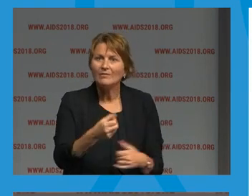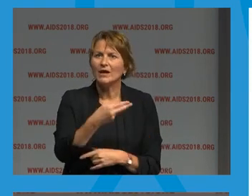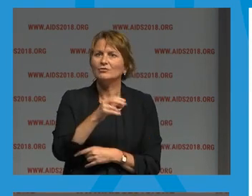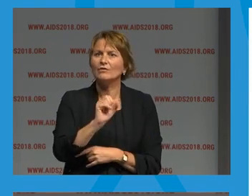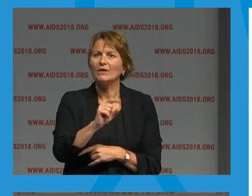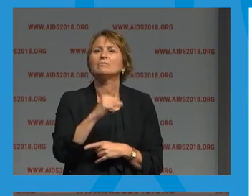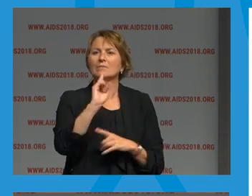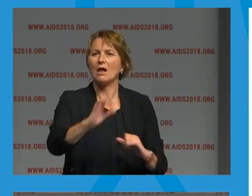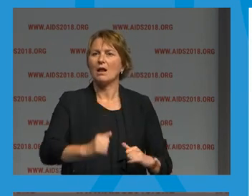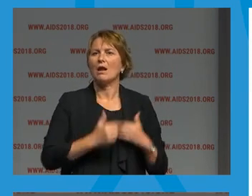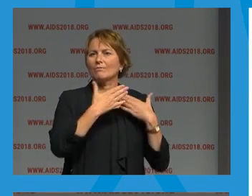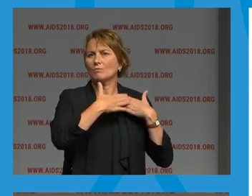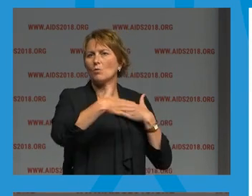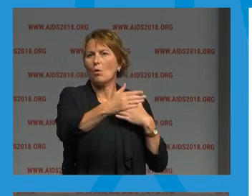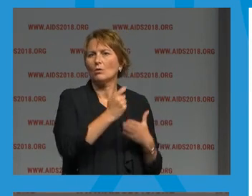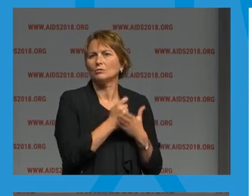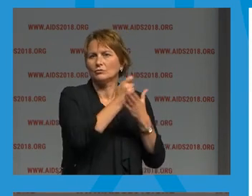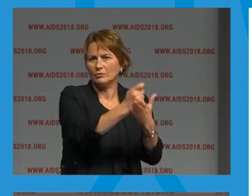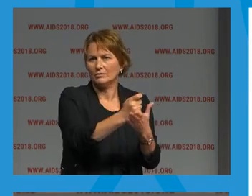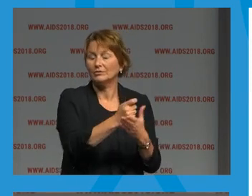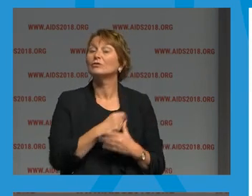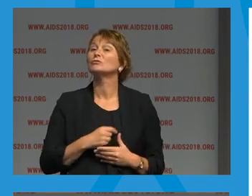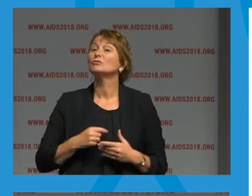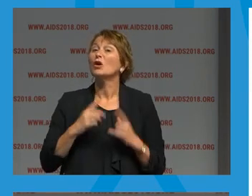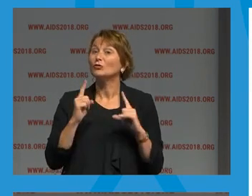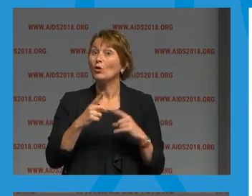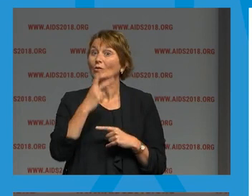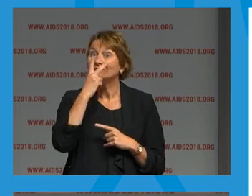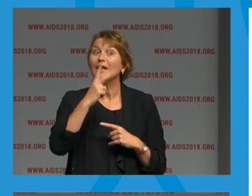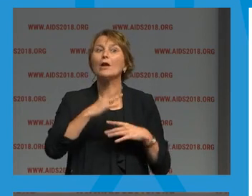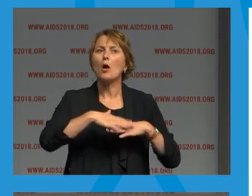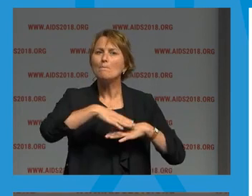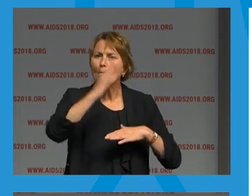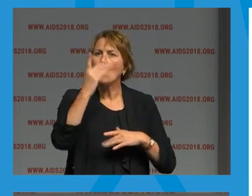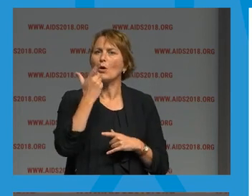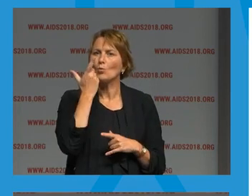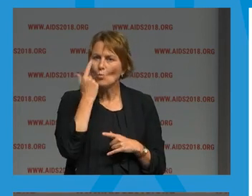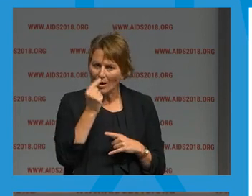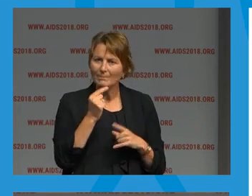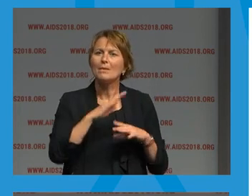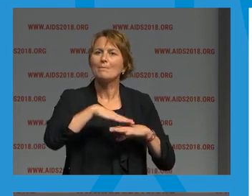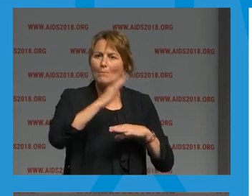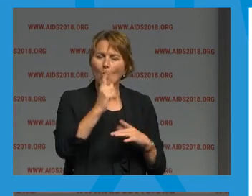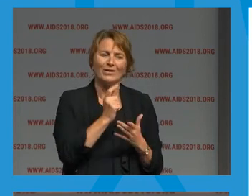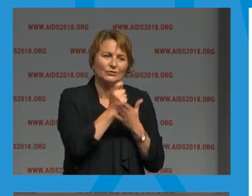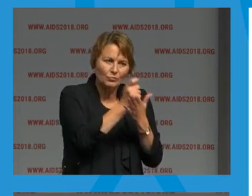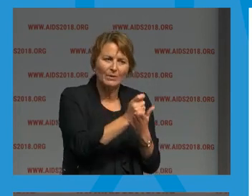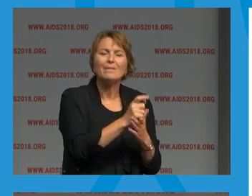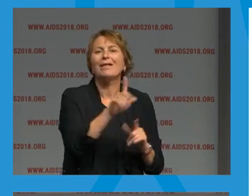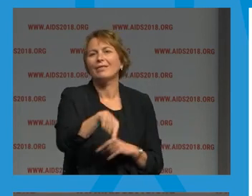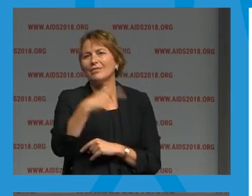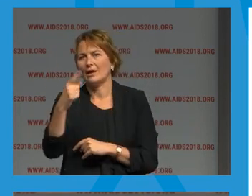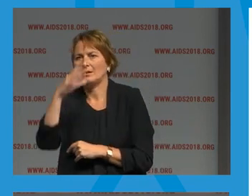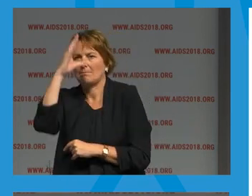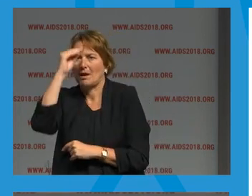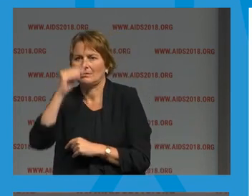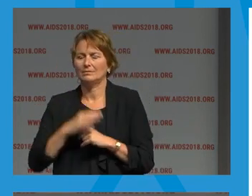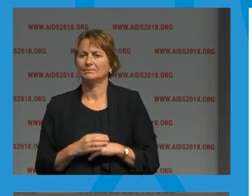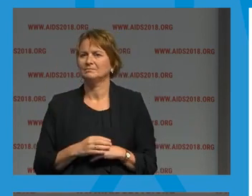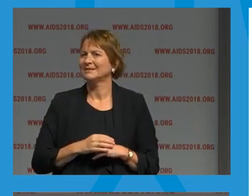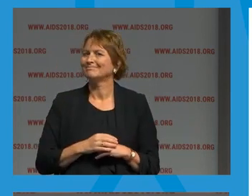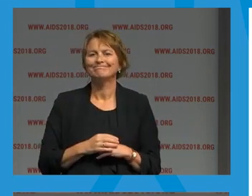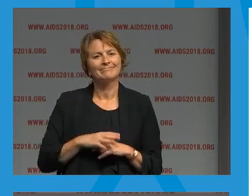of that, viral load suppressions among women are far superior to those among men. We have not found the